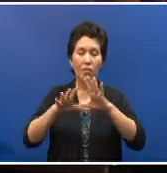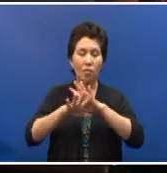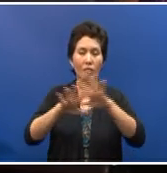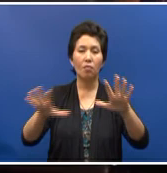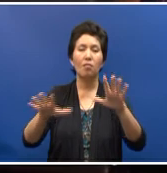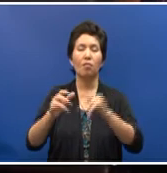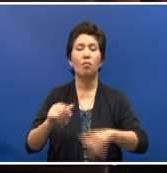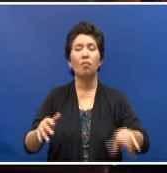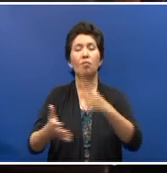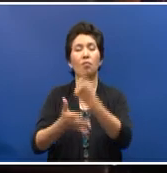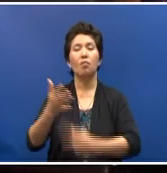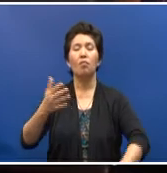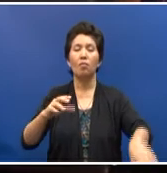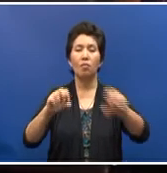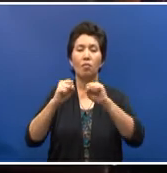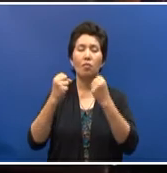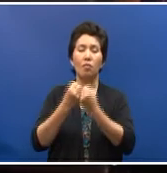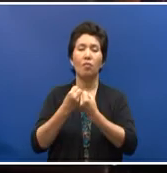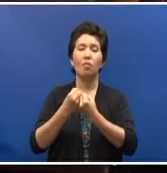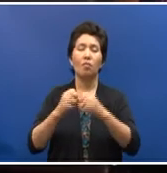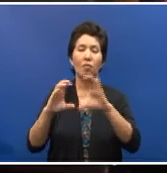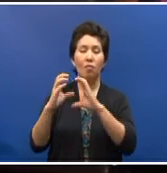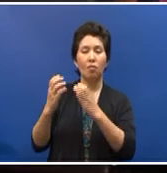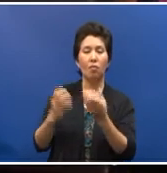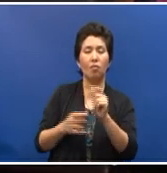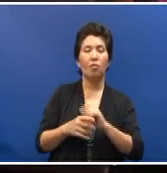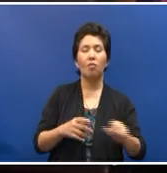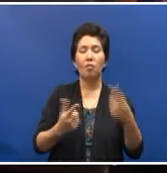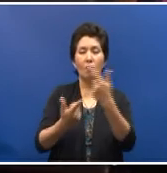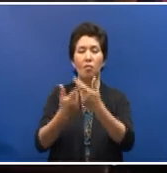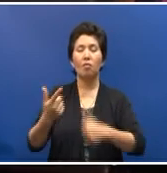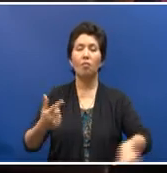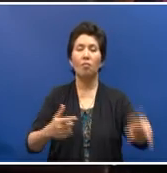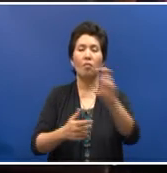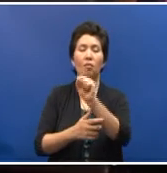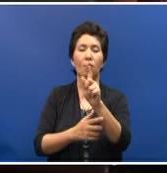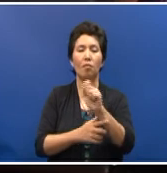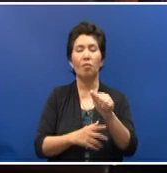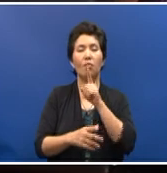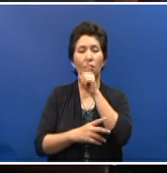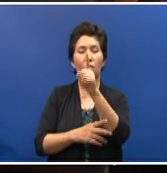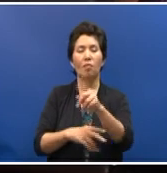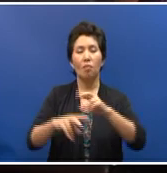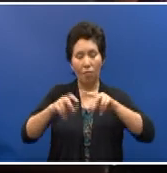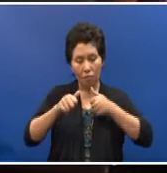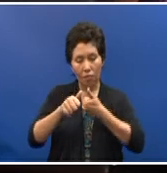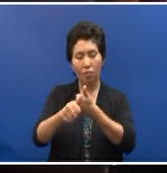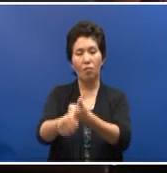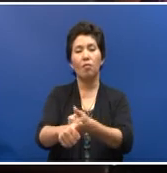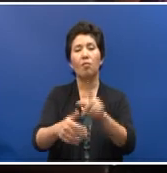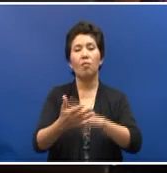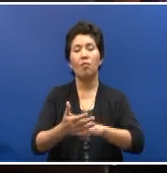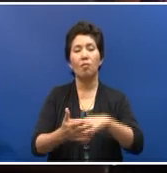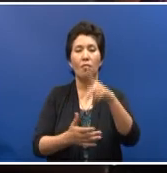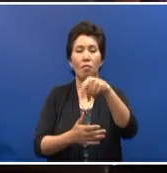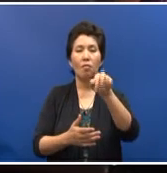so what is social stratification? Okay, from the word stratification, actually it is referring to a